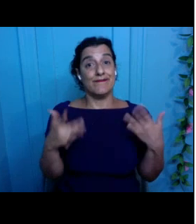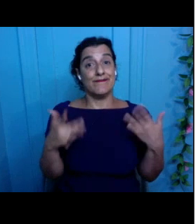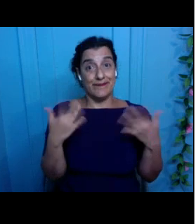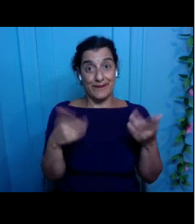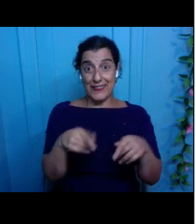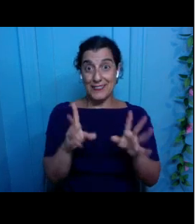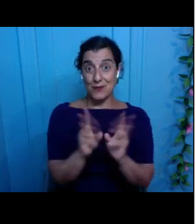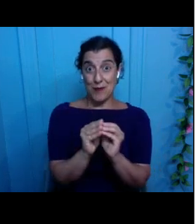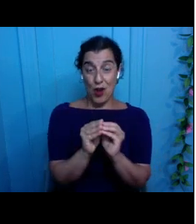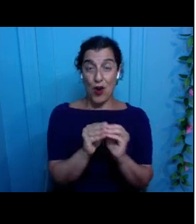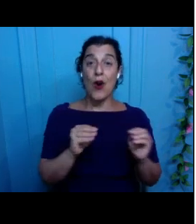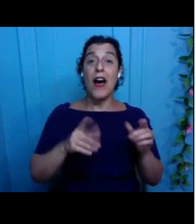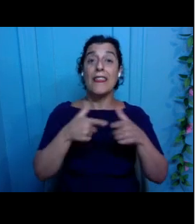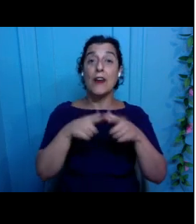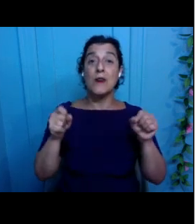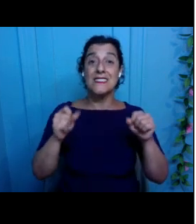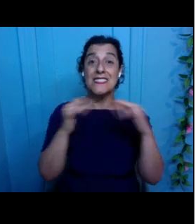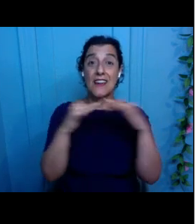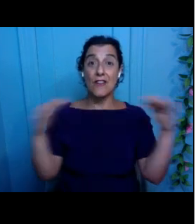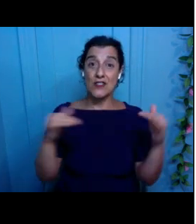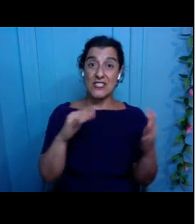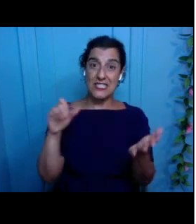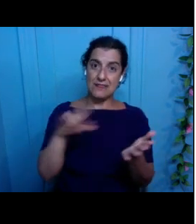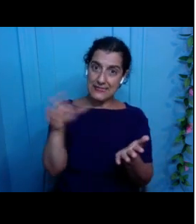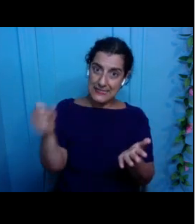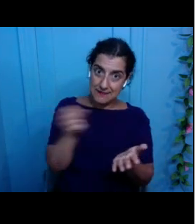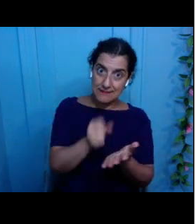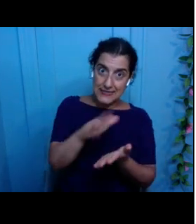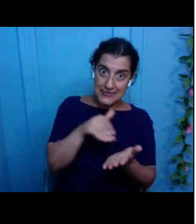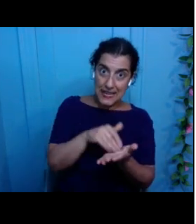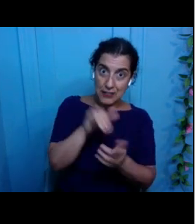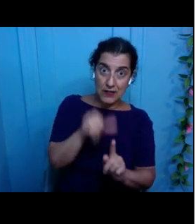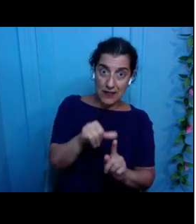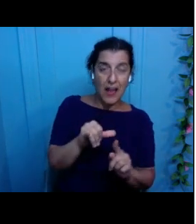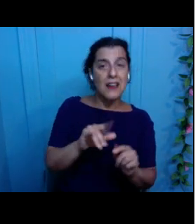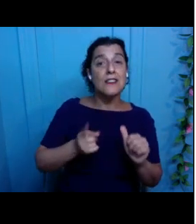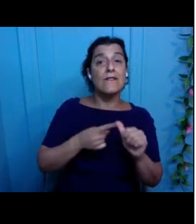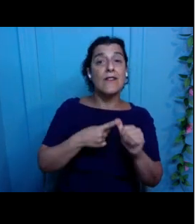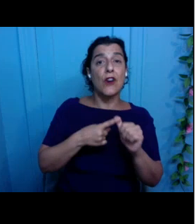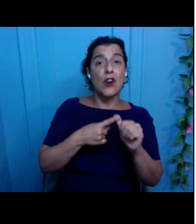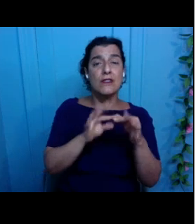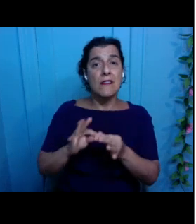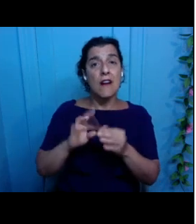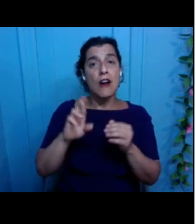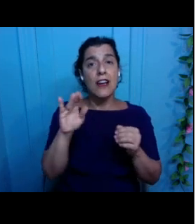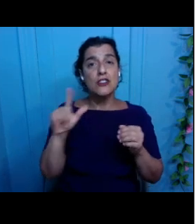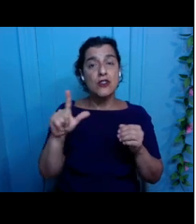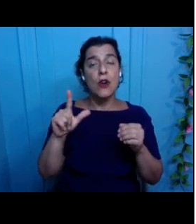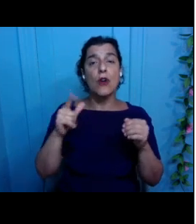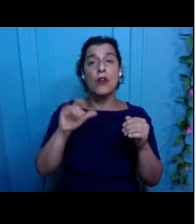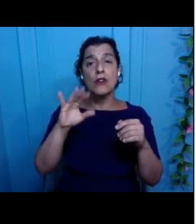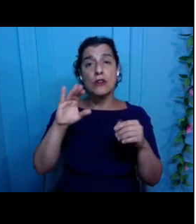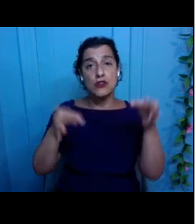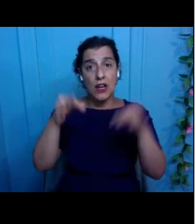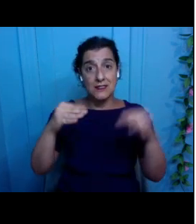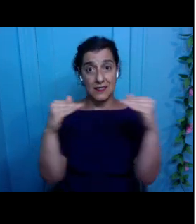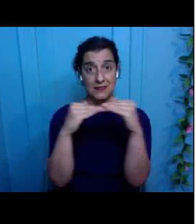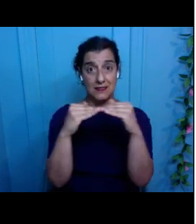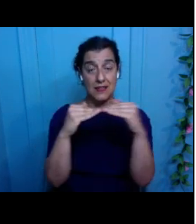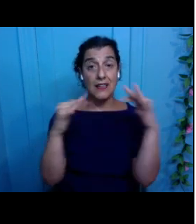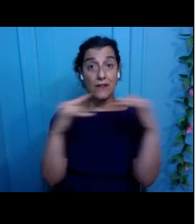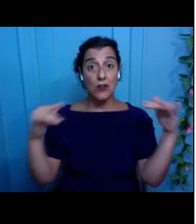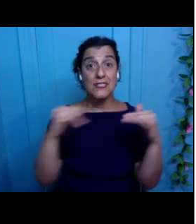design. It's the first in a planned series of webinars on racial justice, equity, diversity, and inclusion in the linguistics